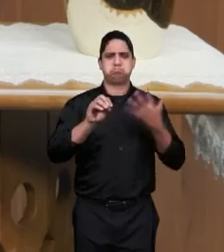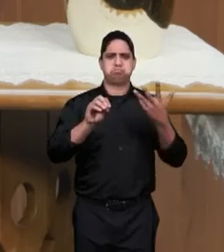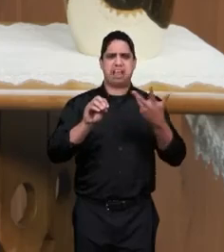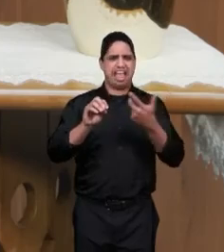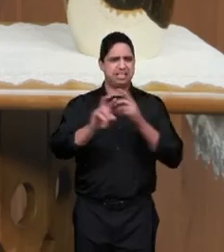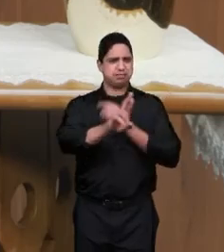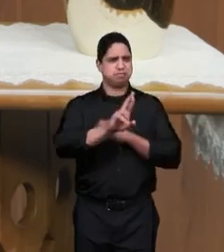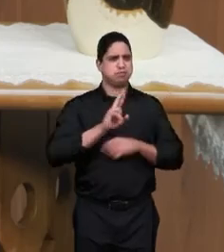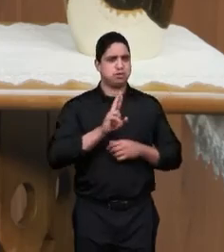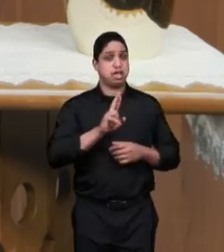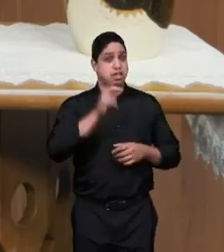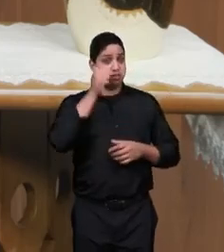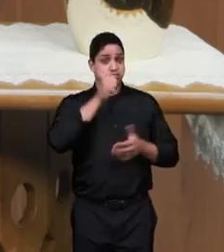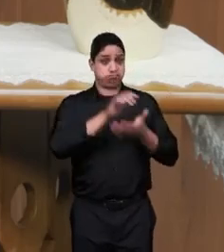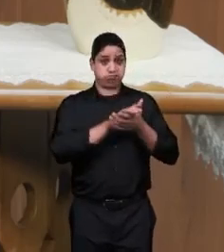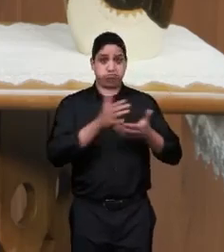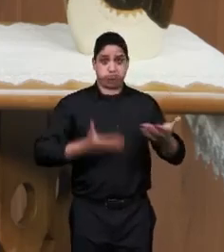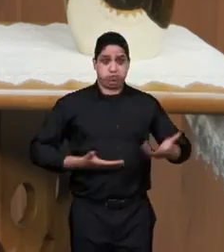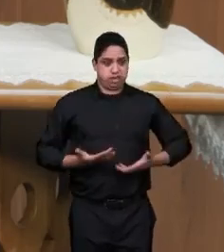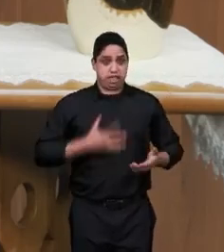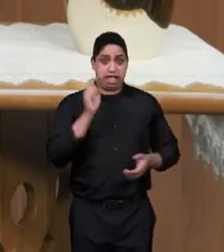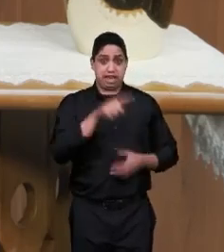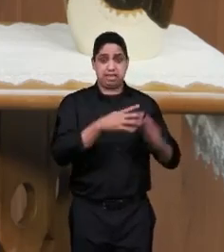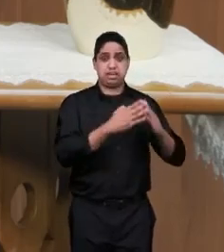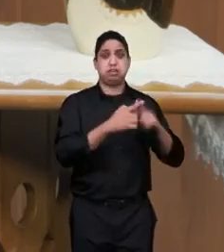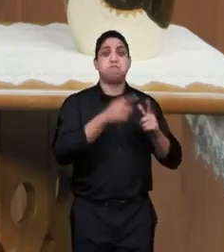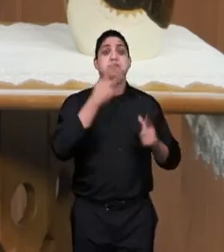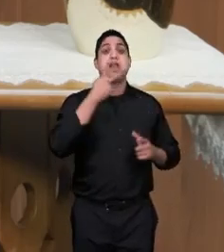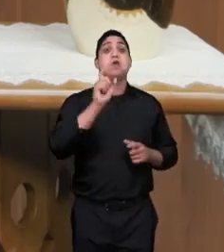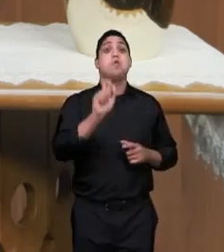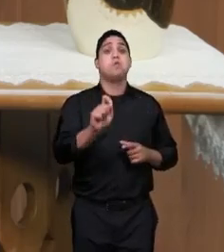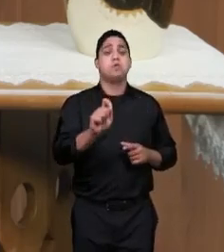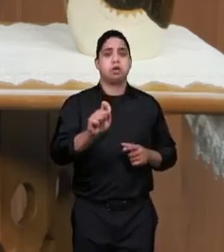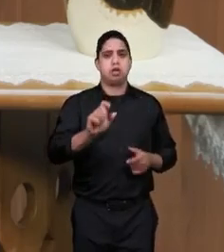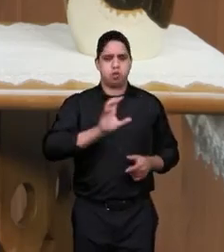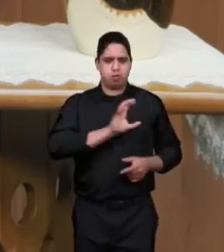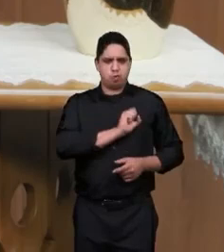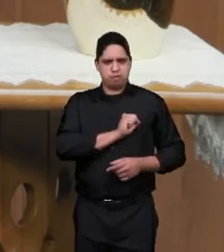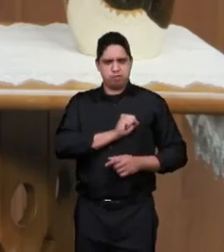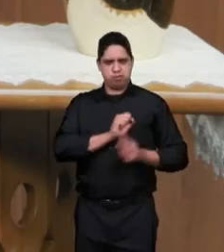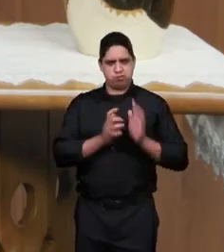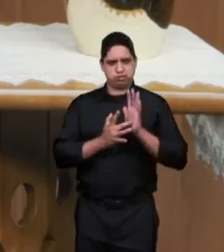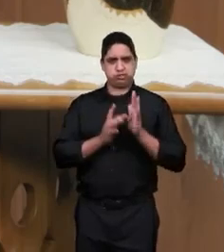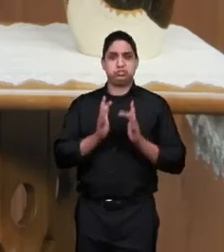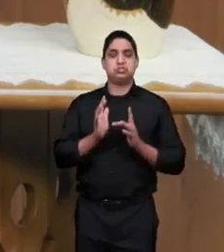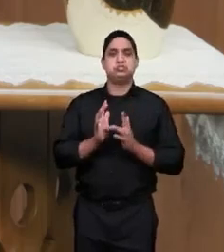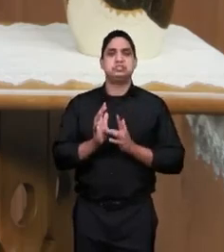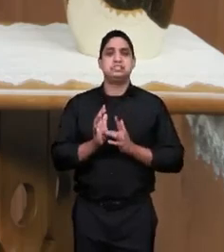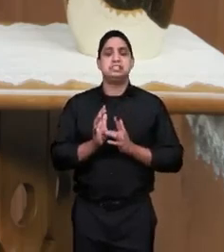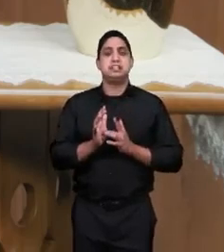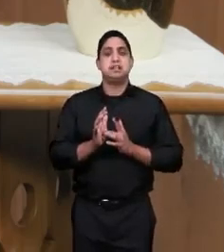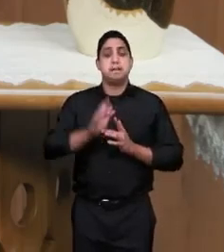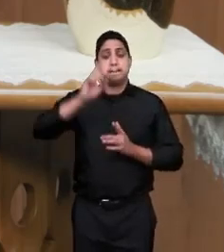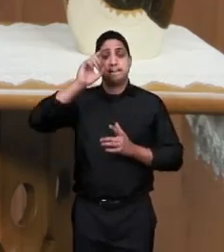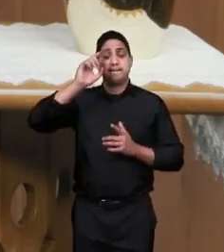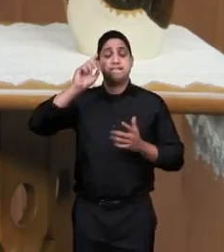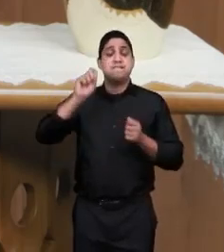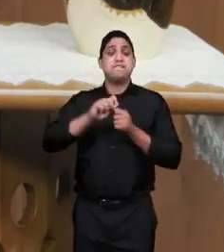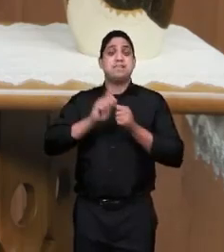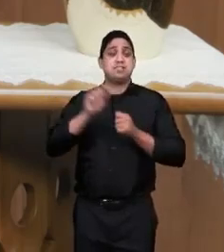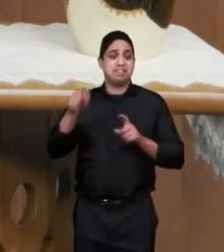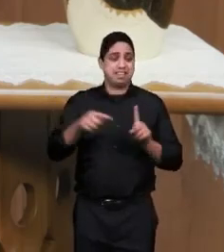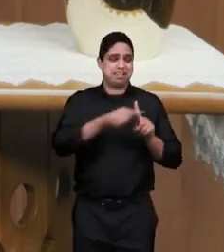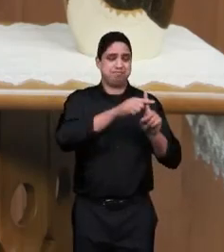Their answer to this question they sent when they said, the love of Jesus brought him to